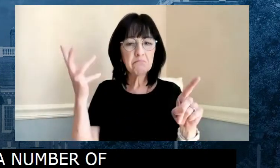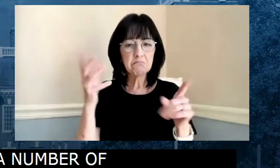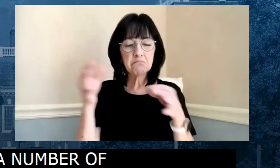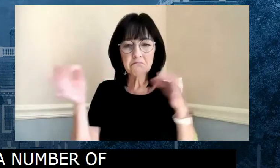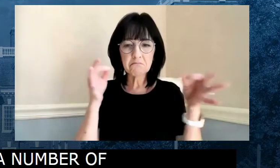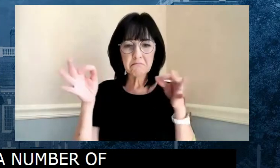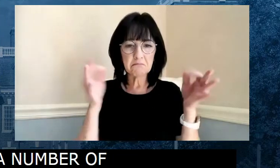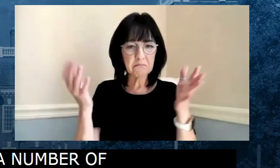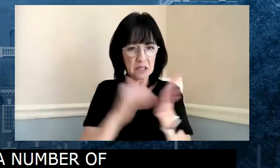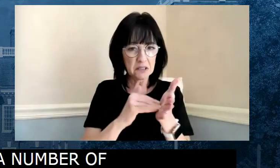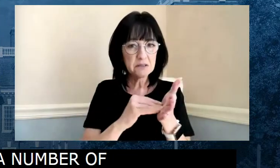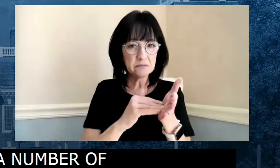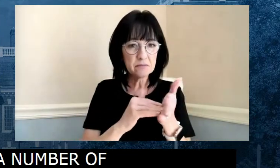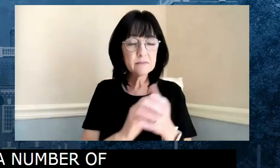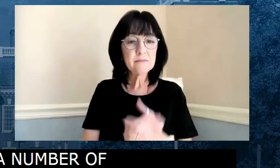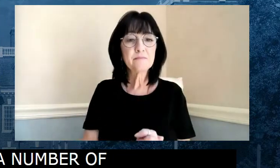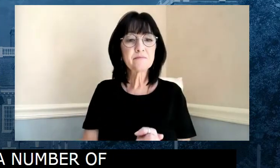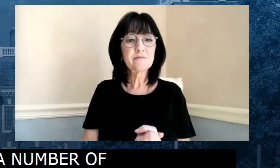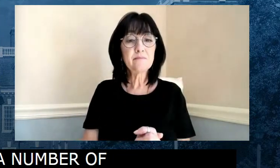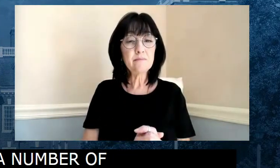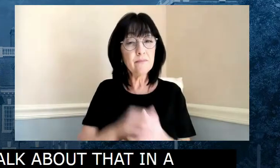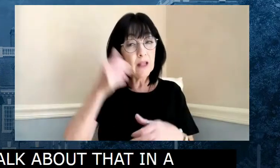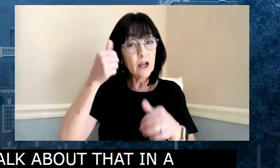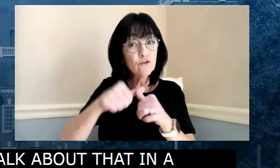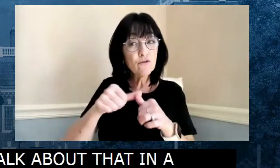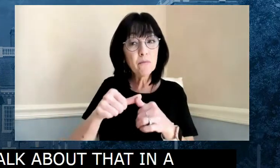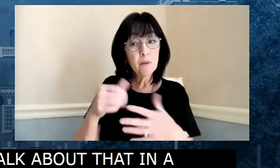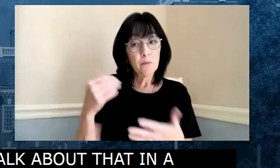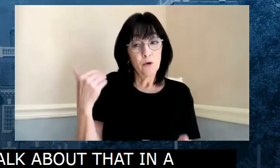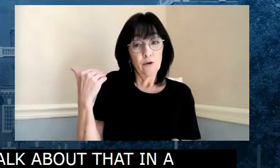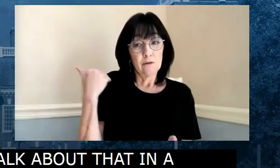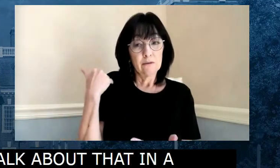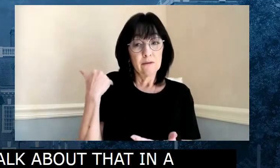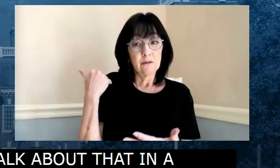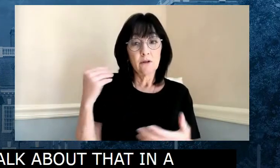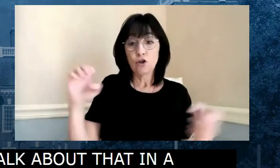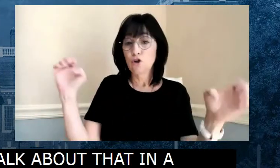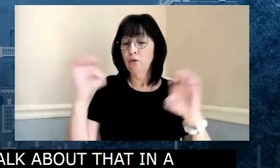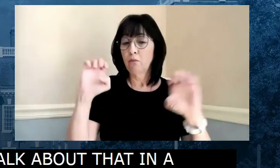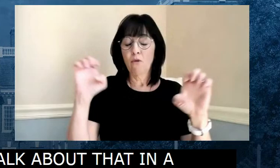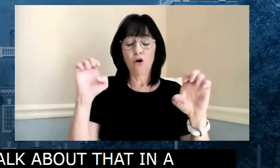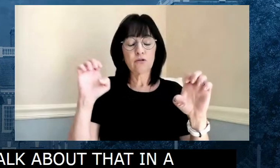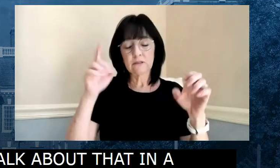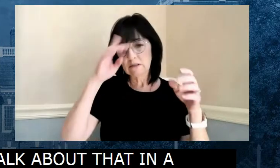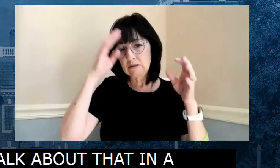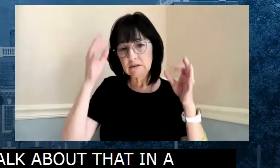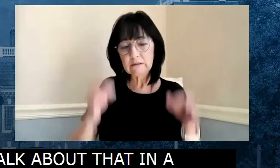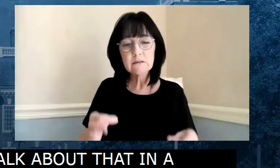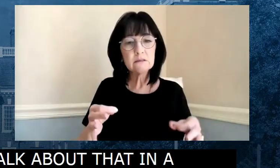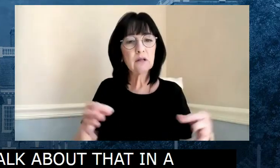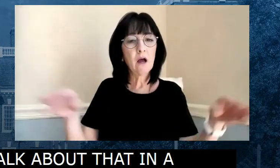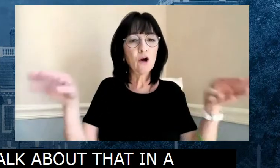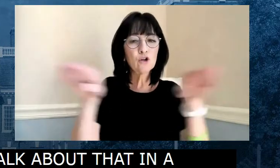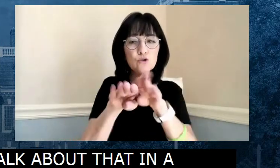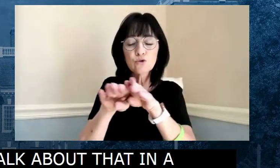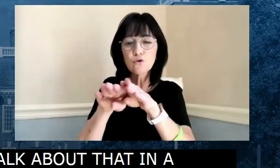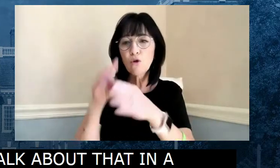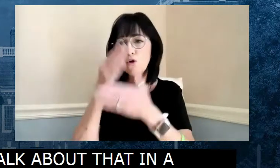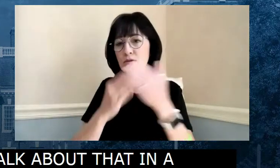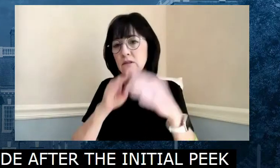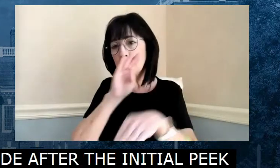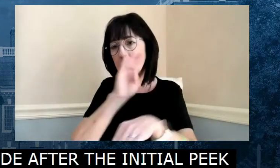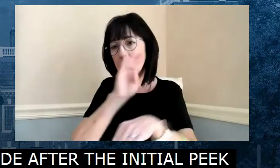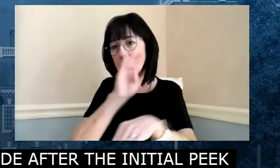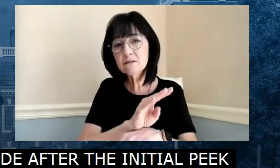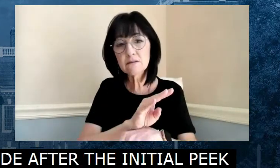down the other side of that initial peak after we closed down through emergency orders, various sectors of our economy. Back at